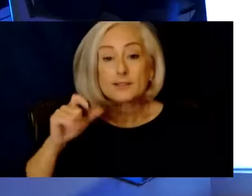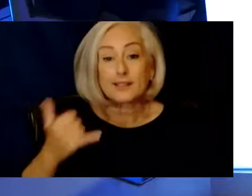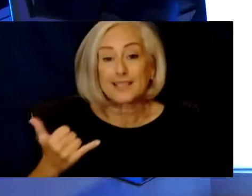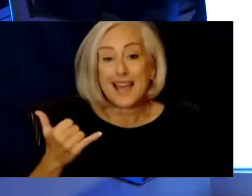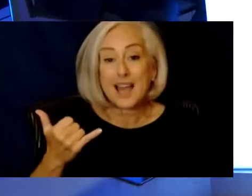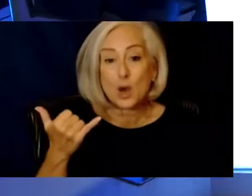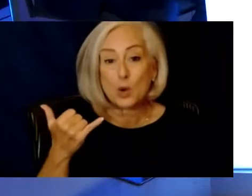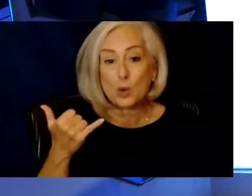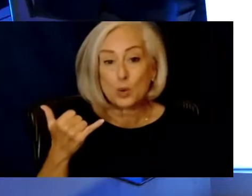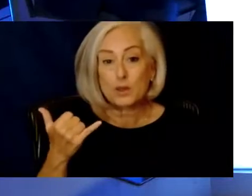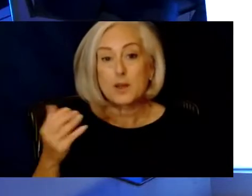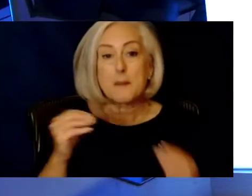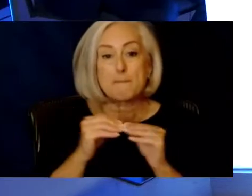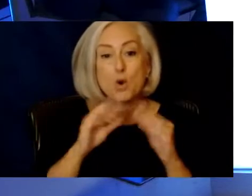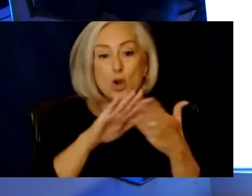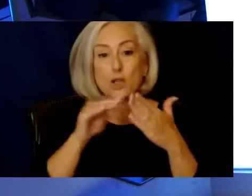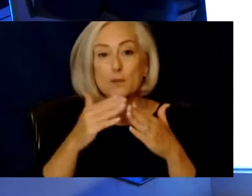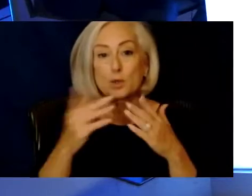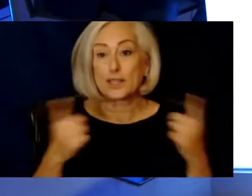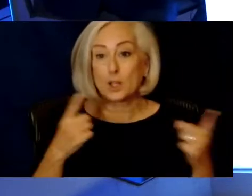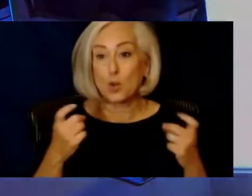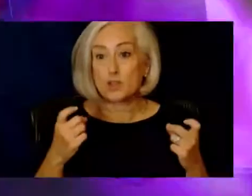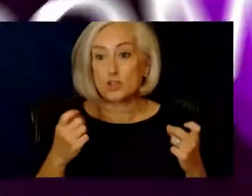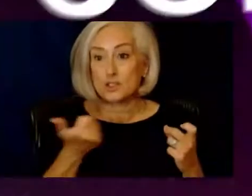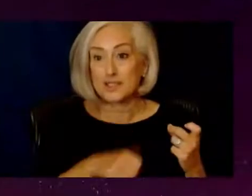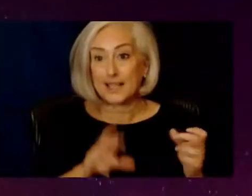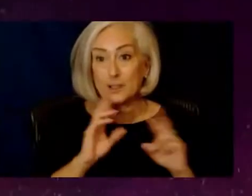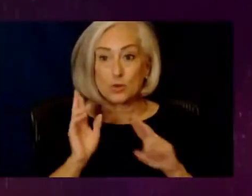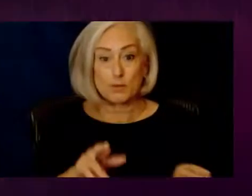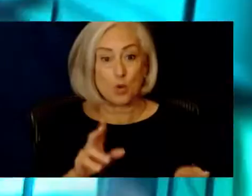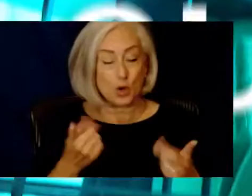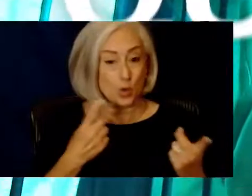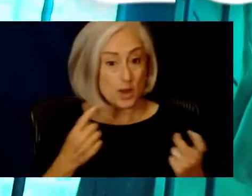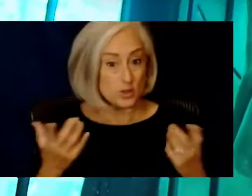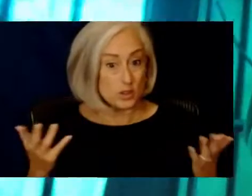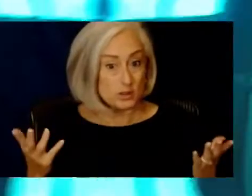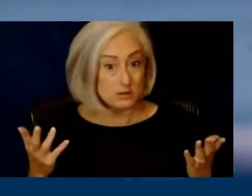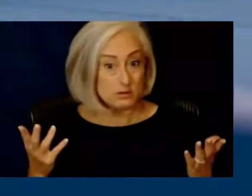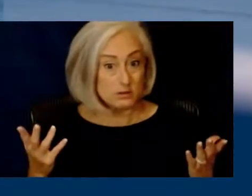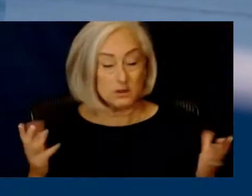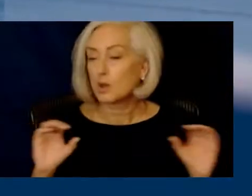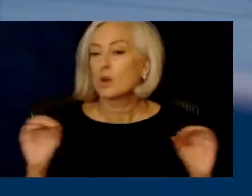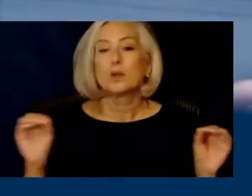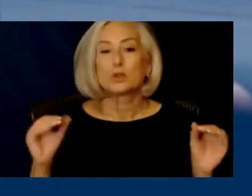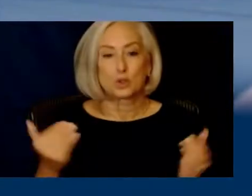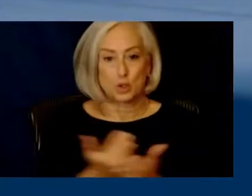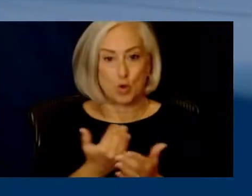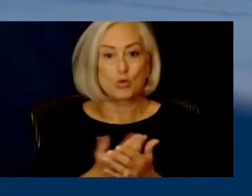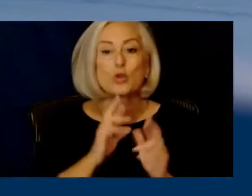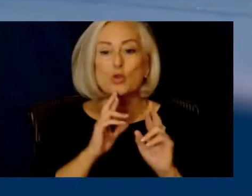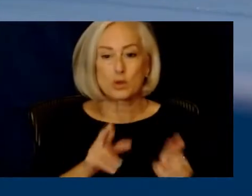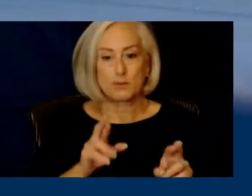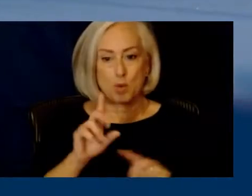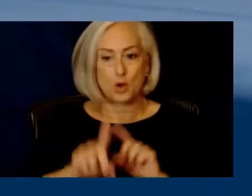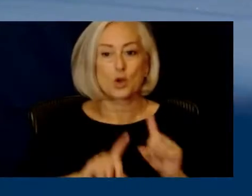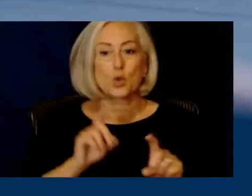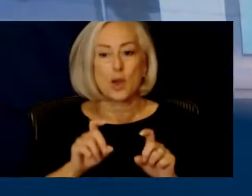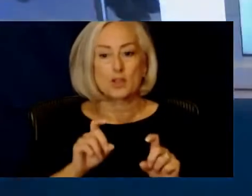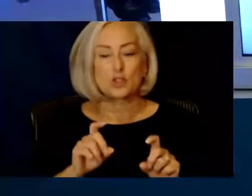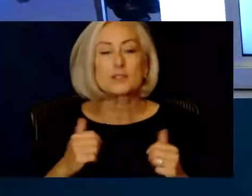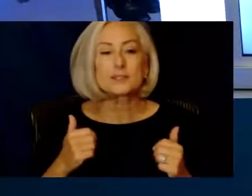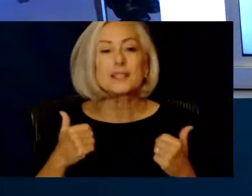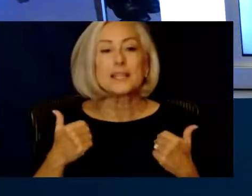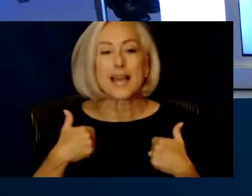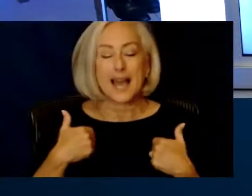more community questions. Any other reporter questions first? No new reporter questions, so I'm going to jump in with some great questions from our viewers this